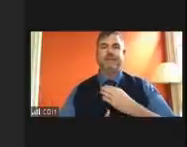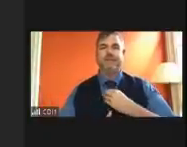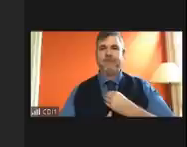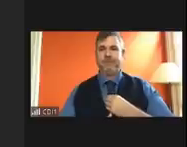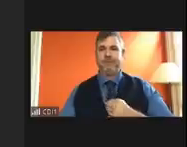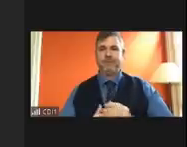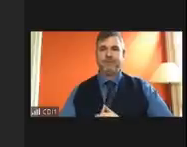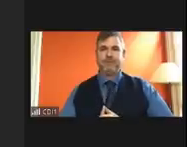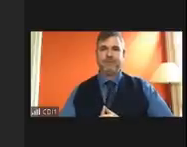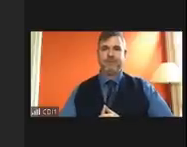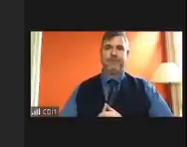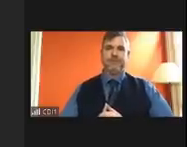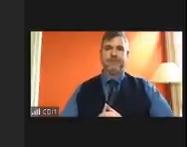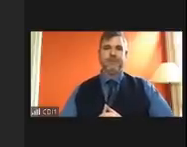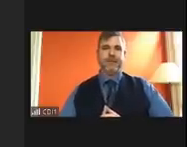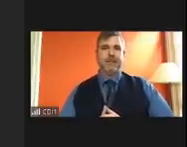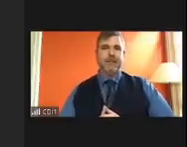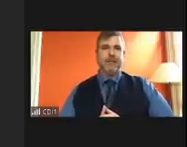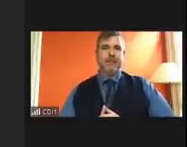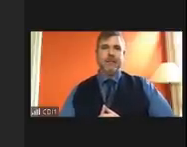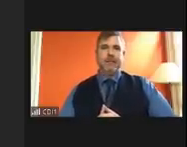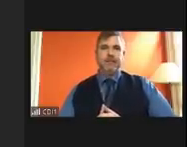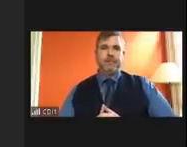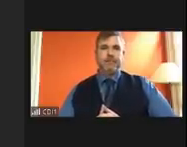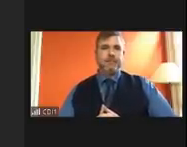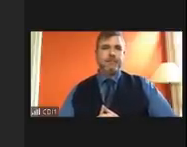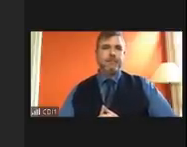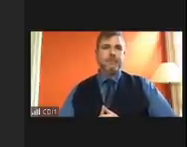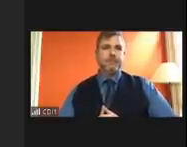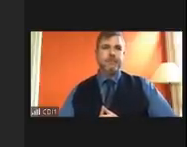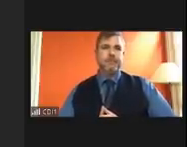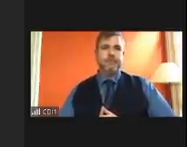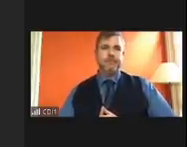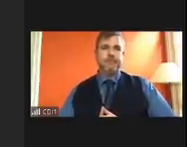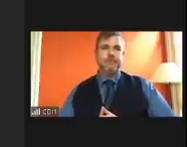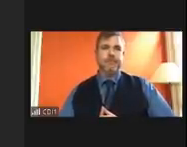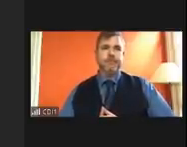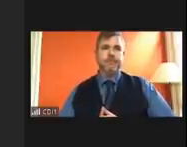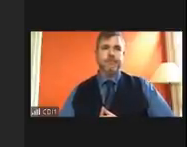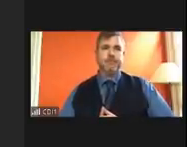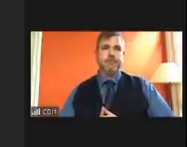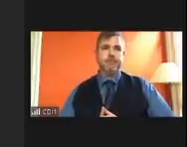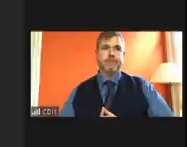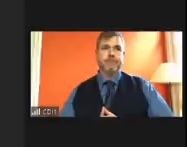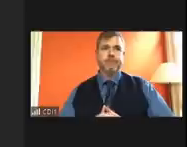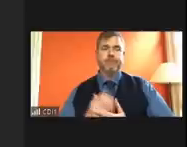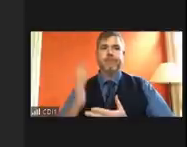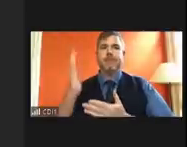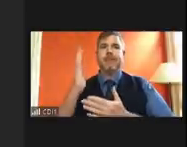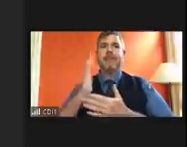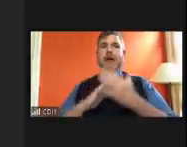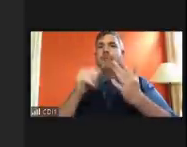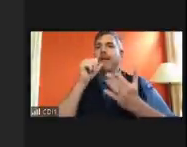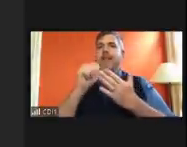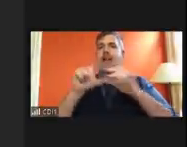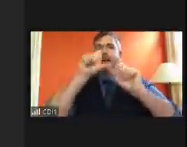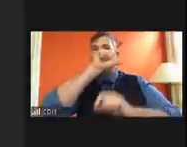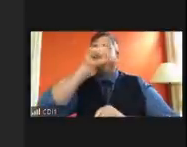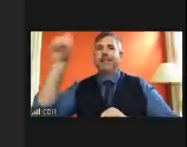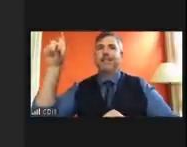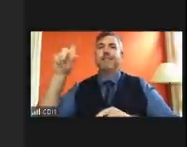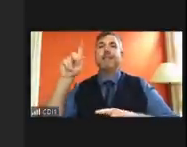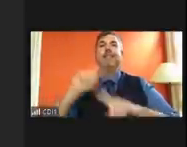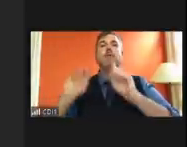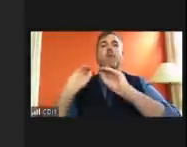So this is some symbolic letterhead of us joining forces with MarinHealth, Kaiser